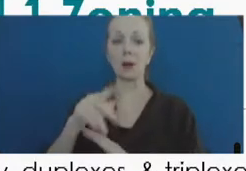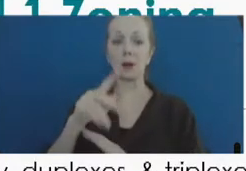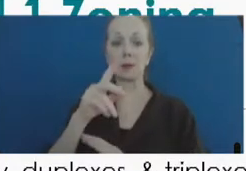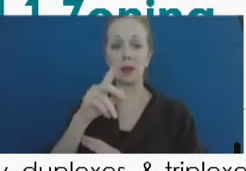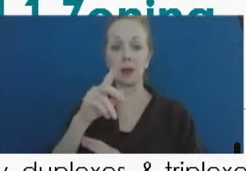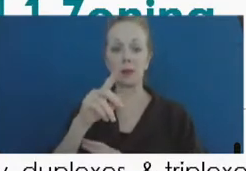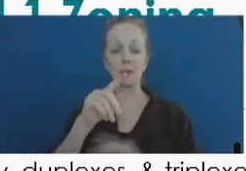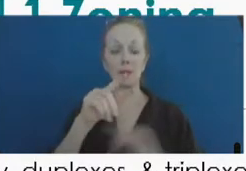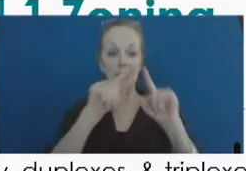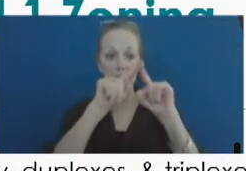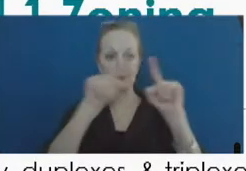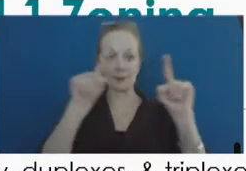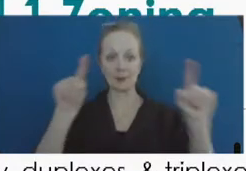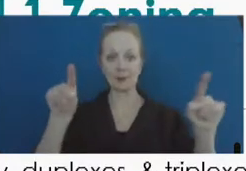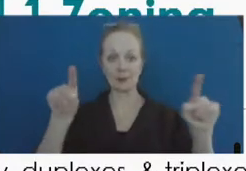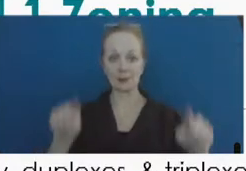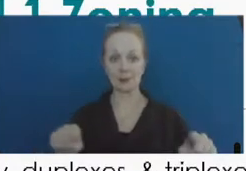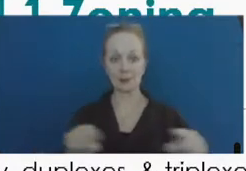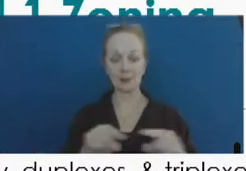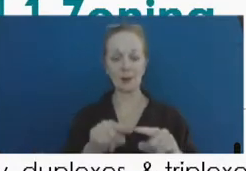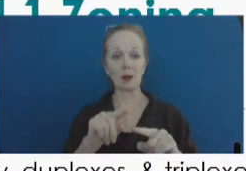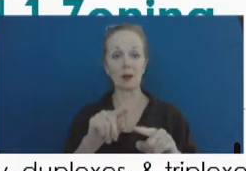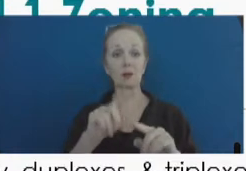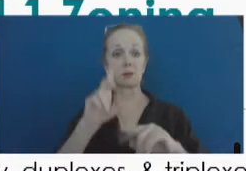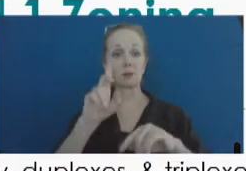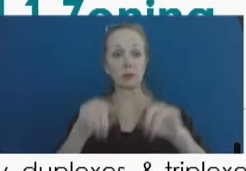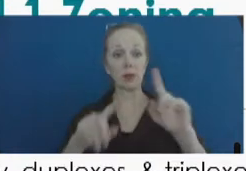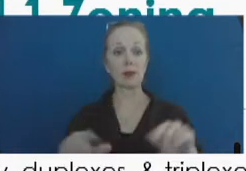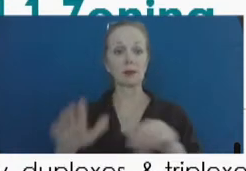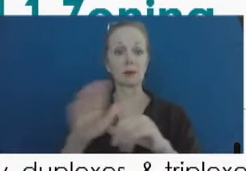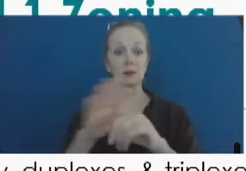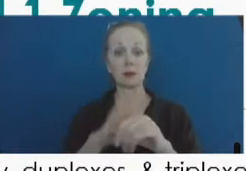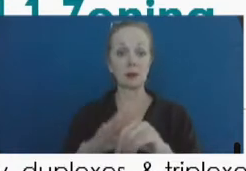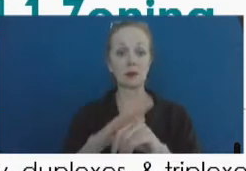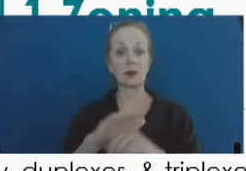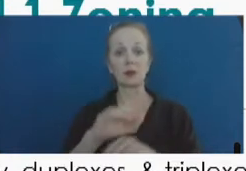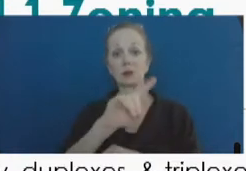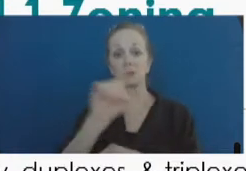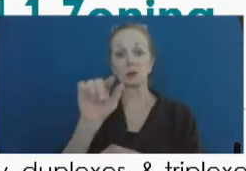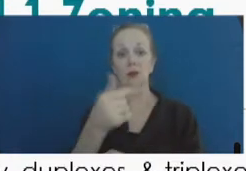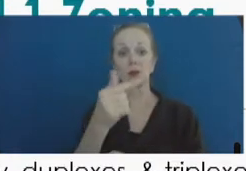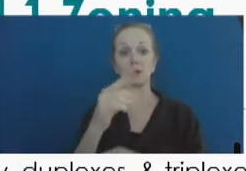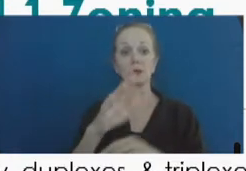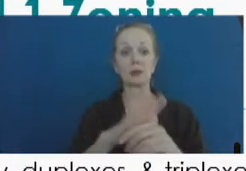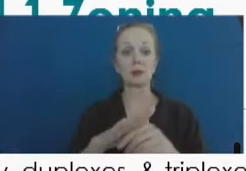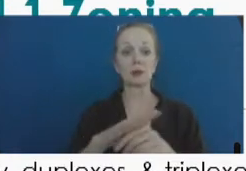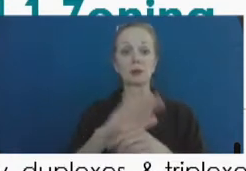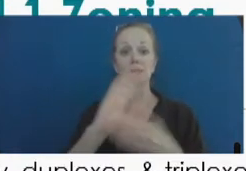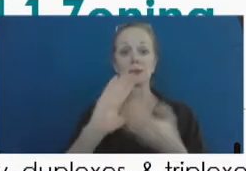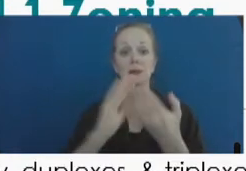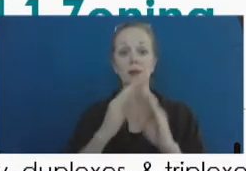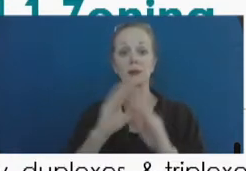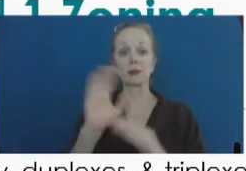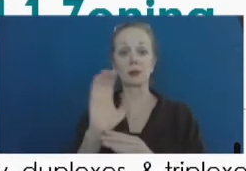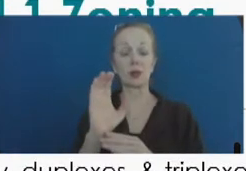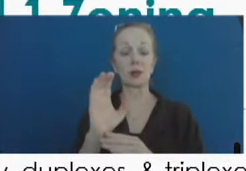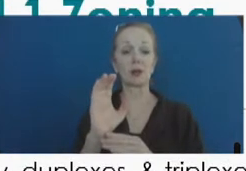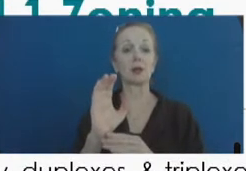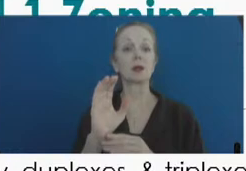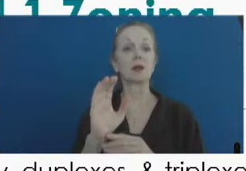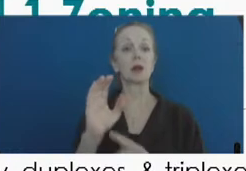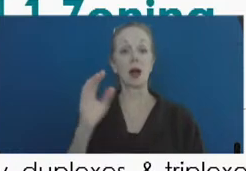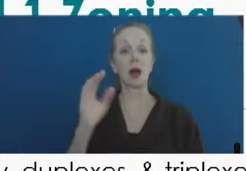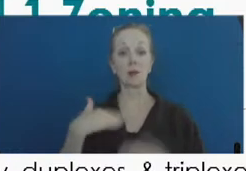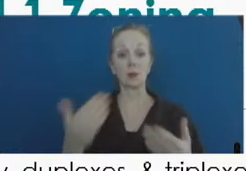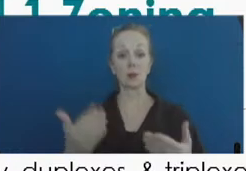These are all the different Neighborhood 1 zoning districts in the city of Charlotte. So again, what I'm